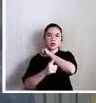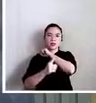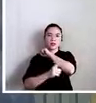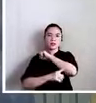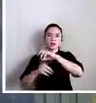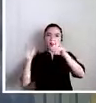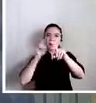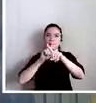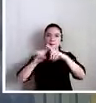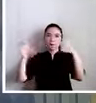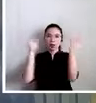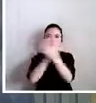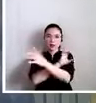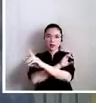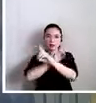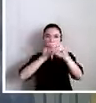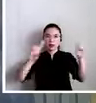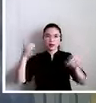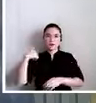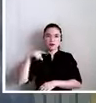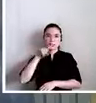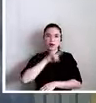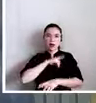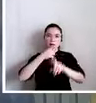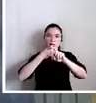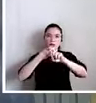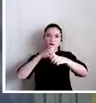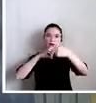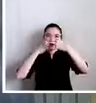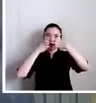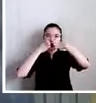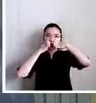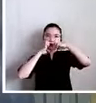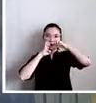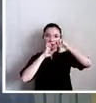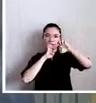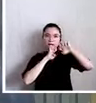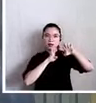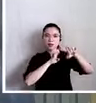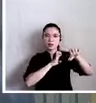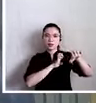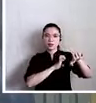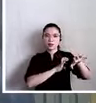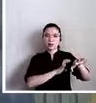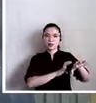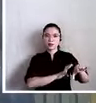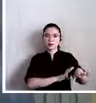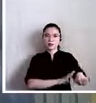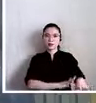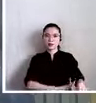temptation, but deliver us from evil.